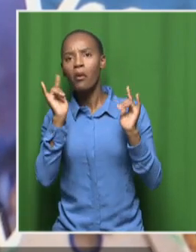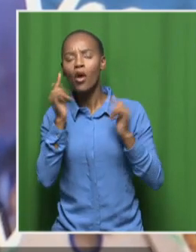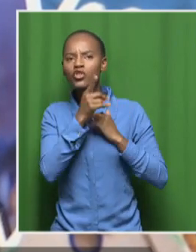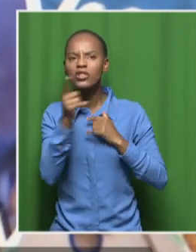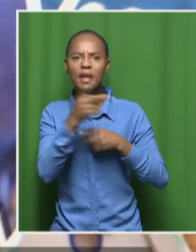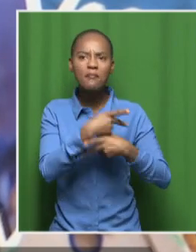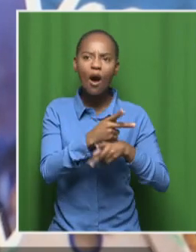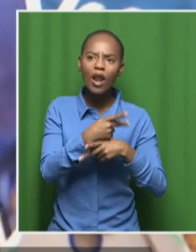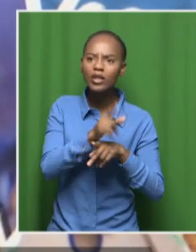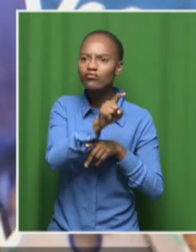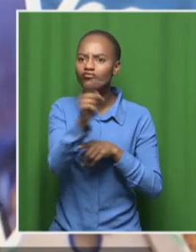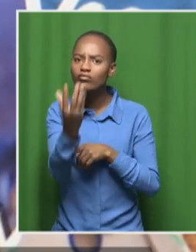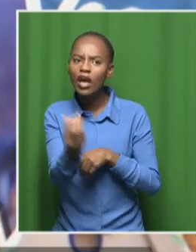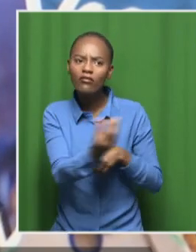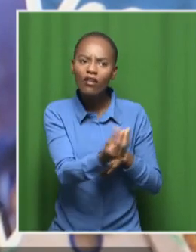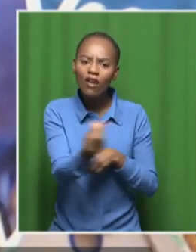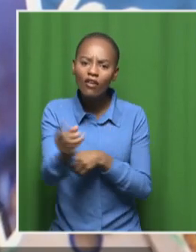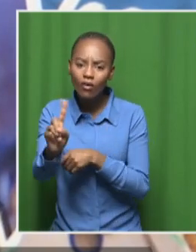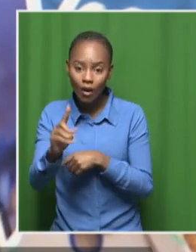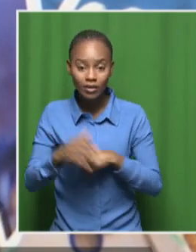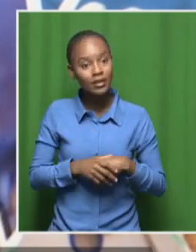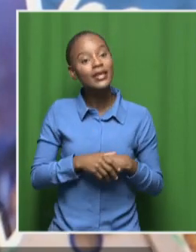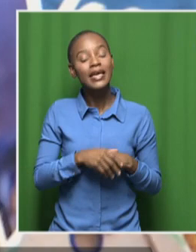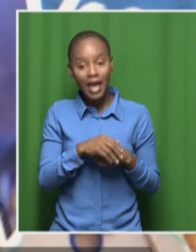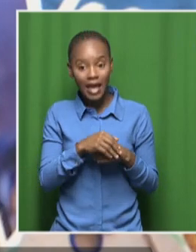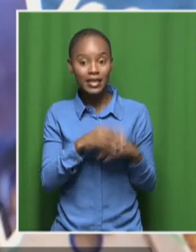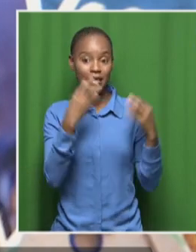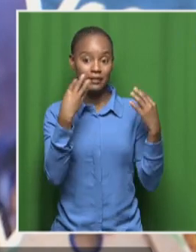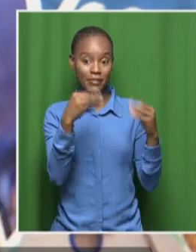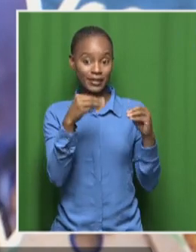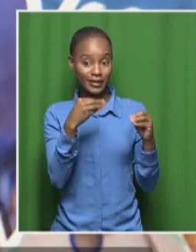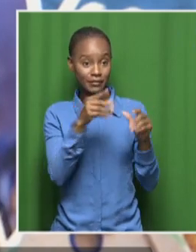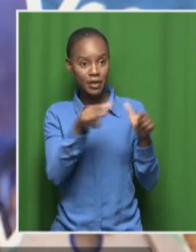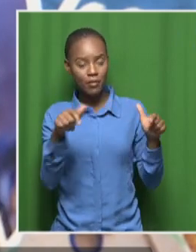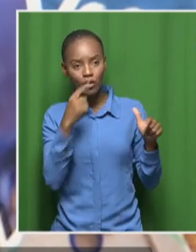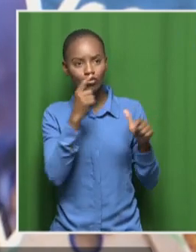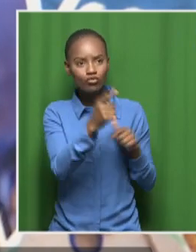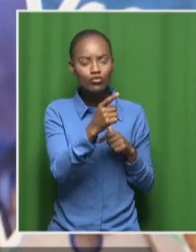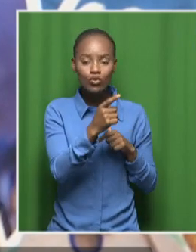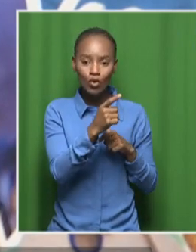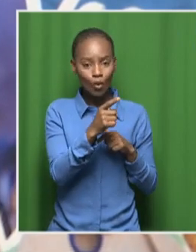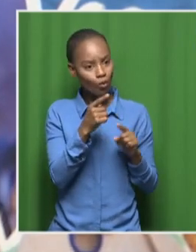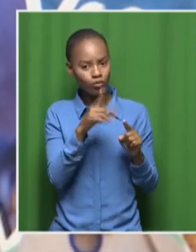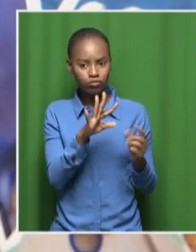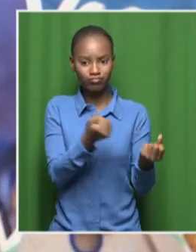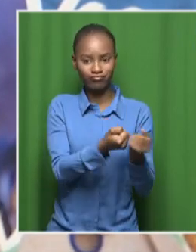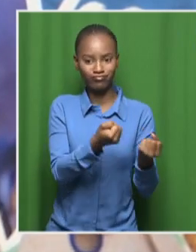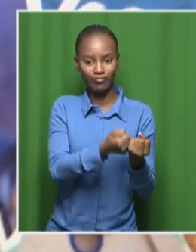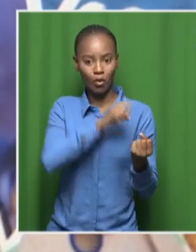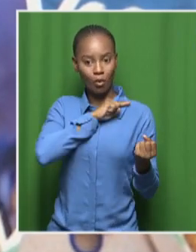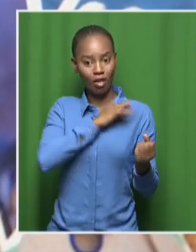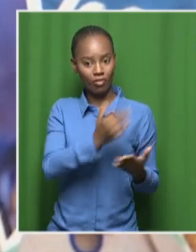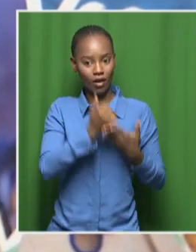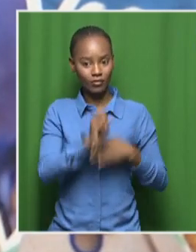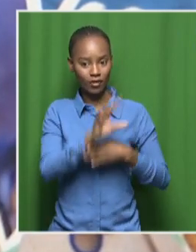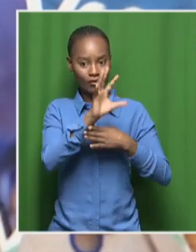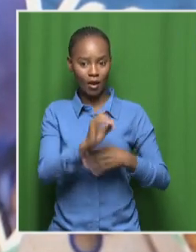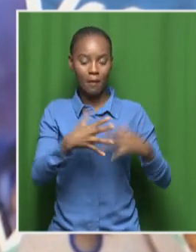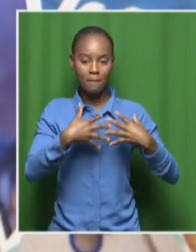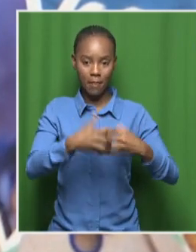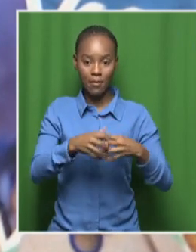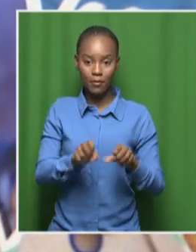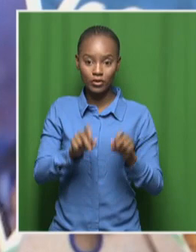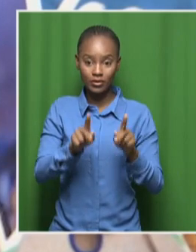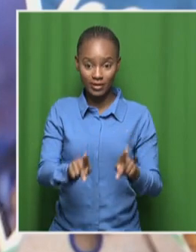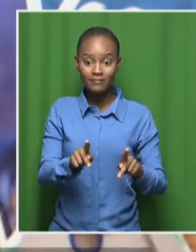jobs. They need us to support them. So we encourage consumers to come in, find the next brand that you're going to develop an affinity towards, and even beyond this expo,